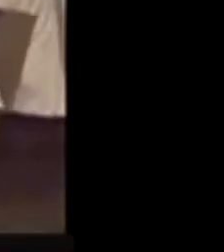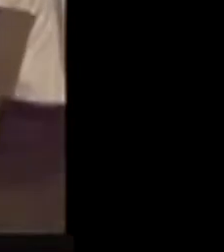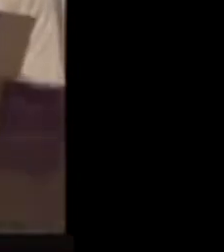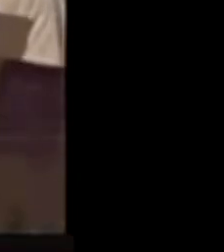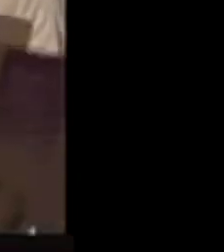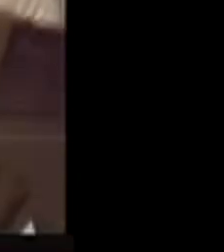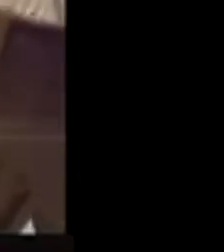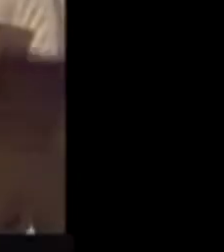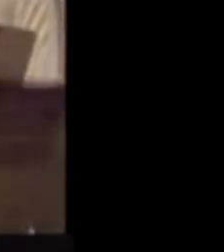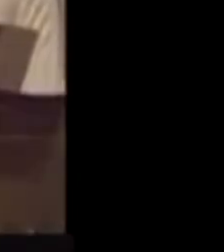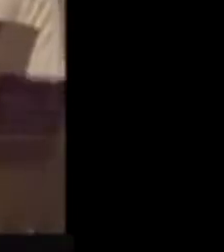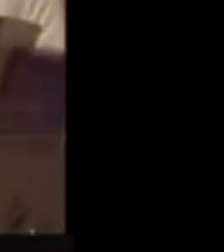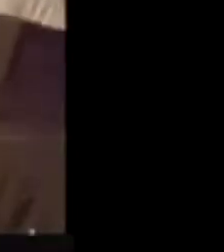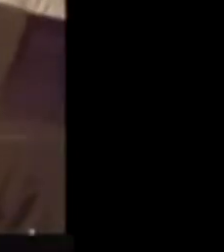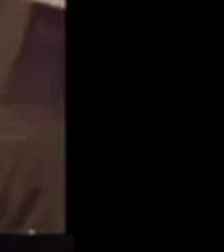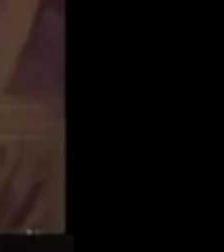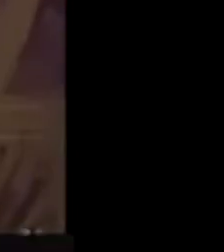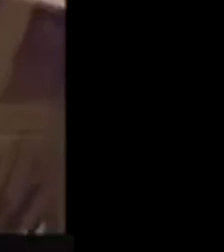tempest shore.